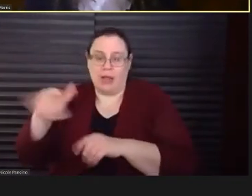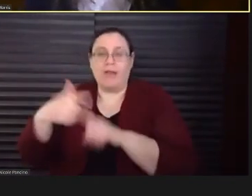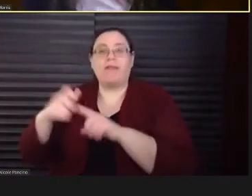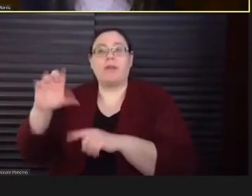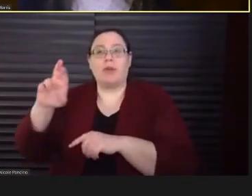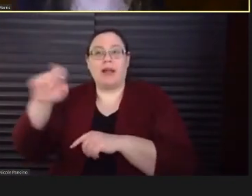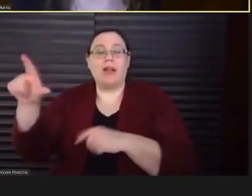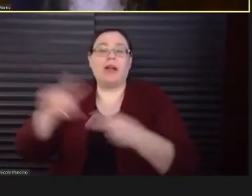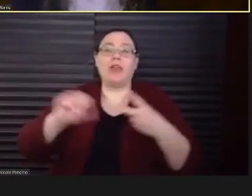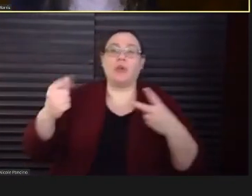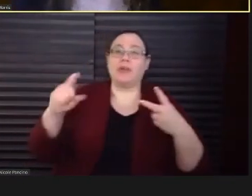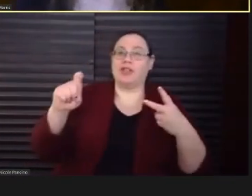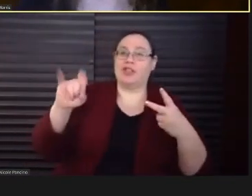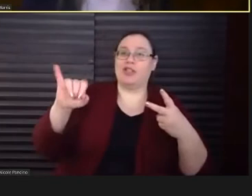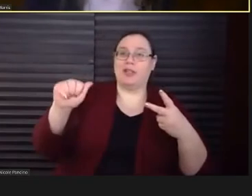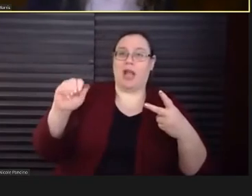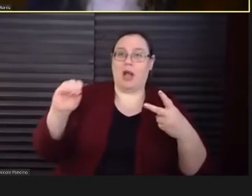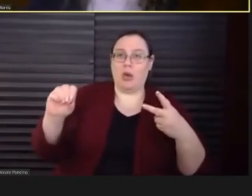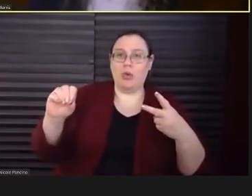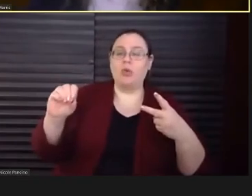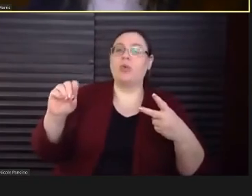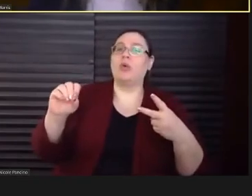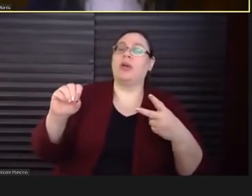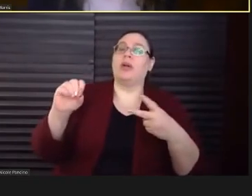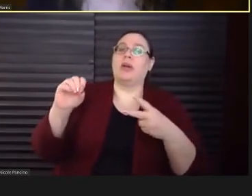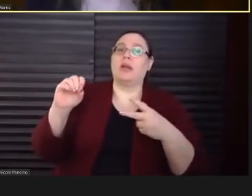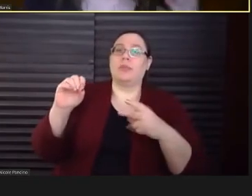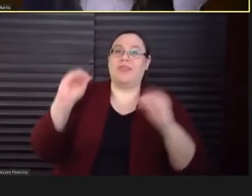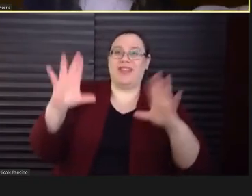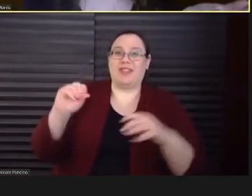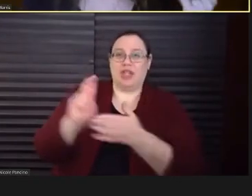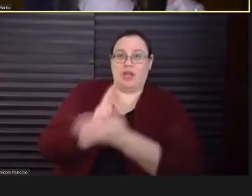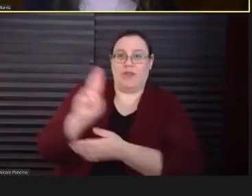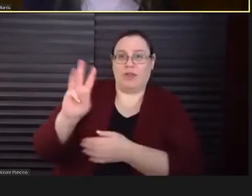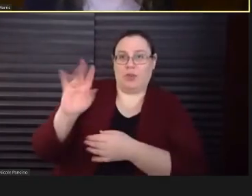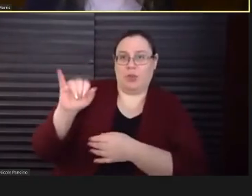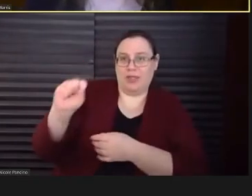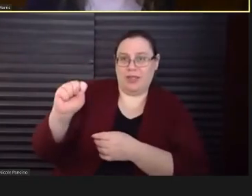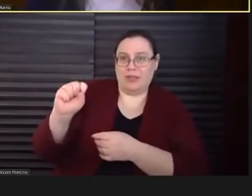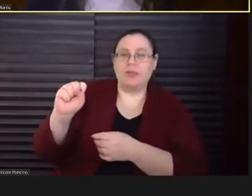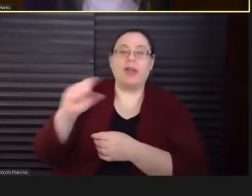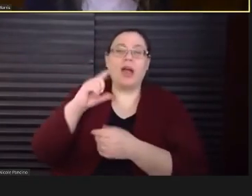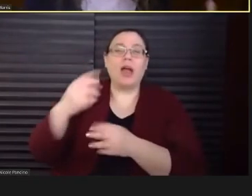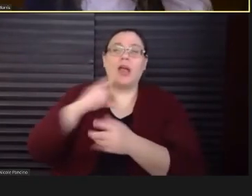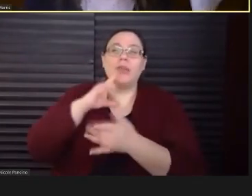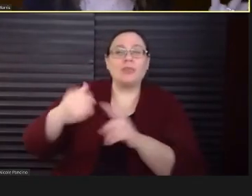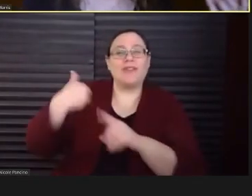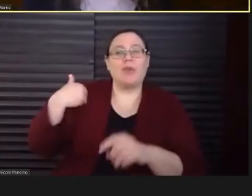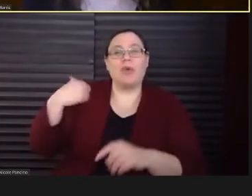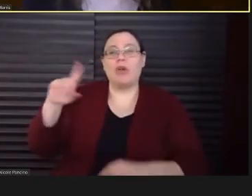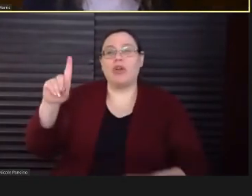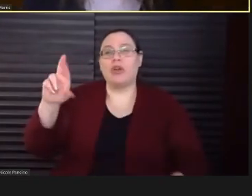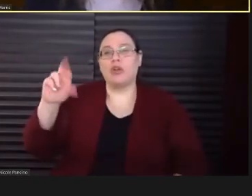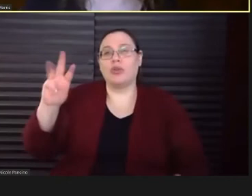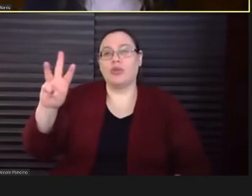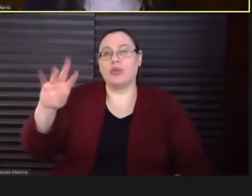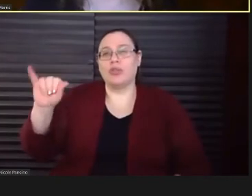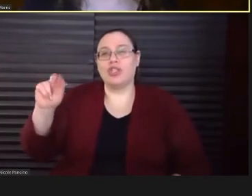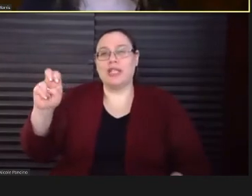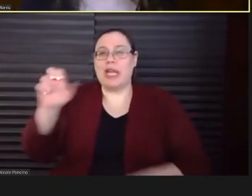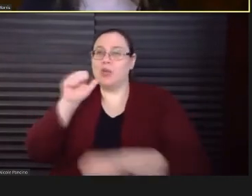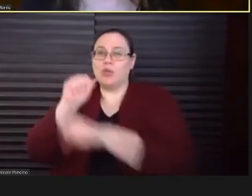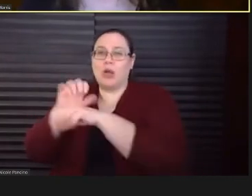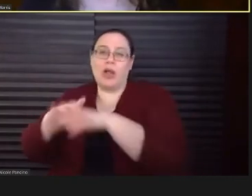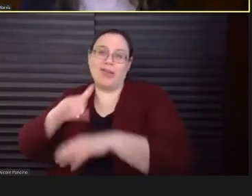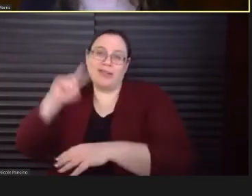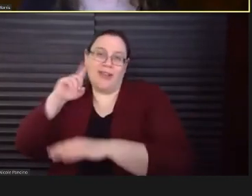who's a professor at the University of Wisconsin. I mentioned earlier Dhruv Jain, who's doing the work on deaf accessibility